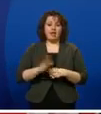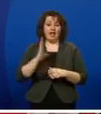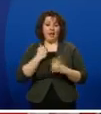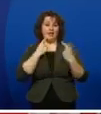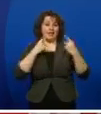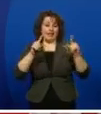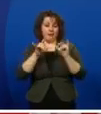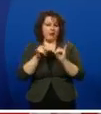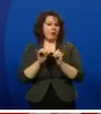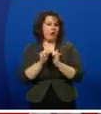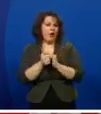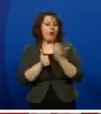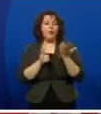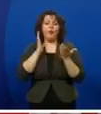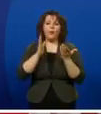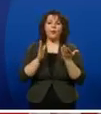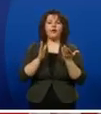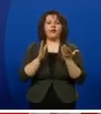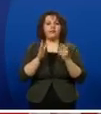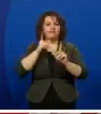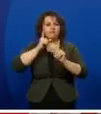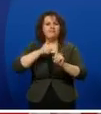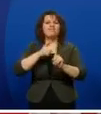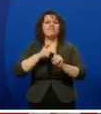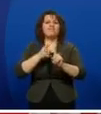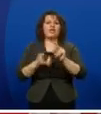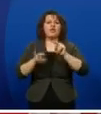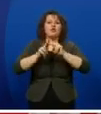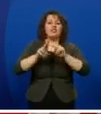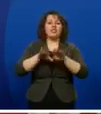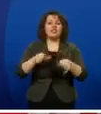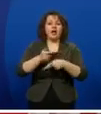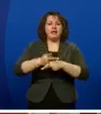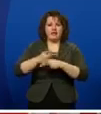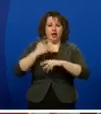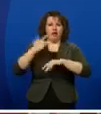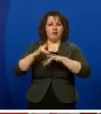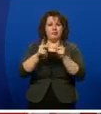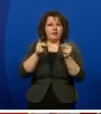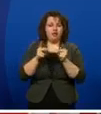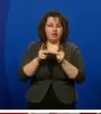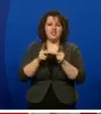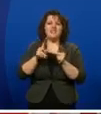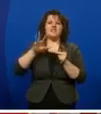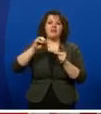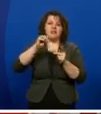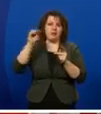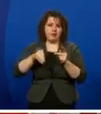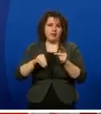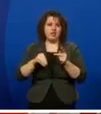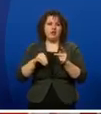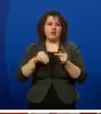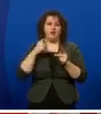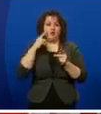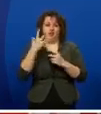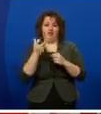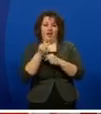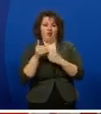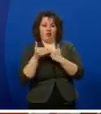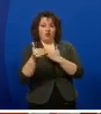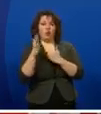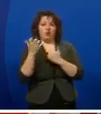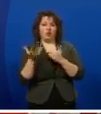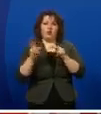success with the goal of increasing Iowa's child care slots by 50% within 5 years. Governor, thank you for taking